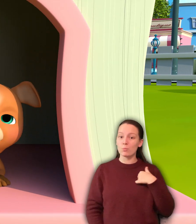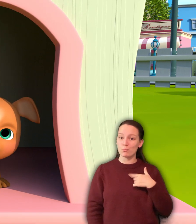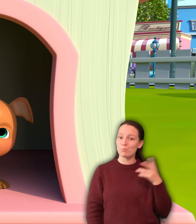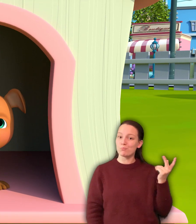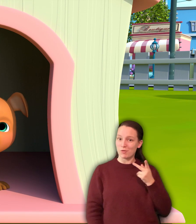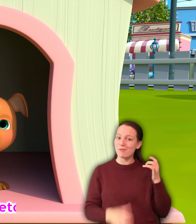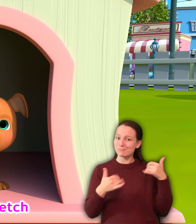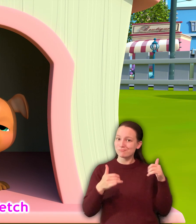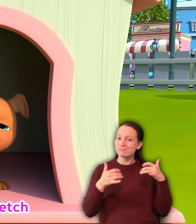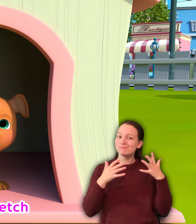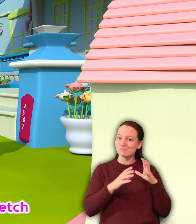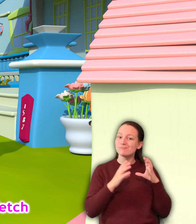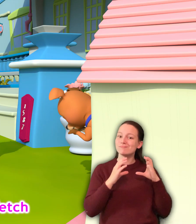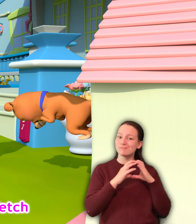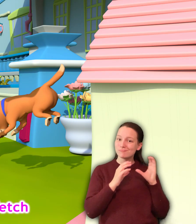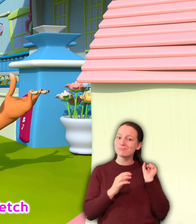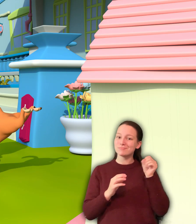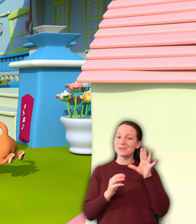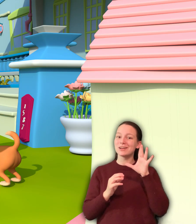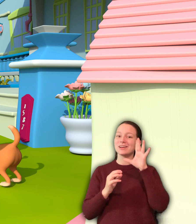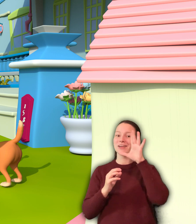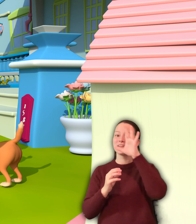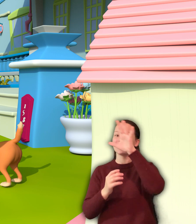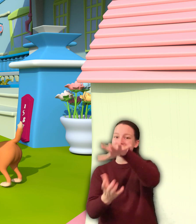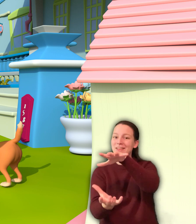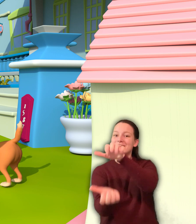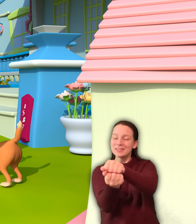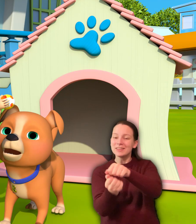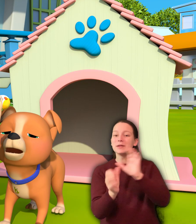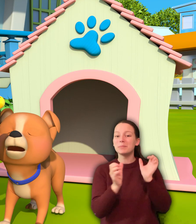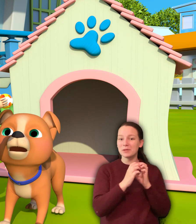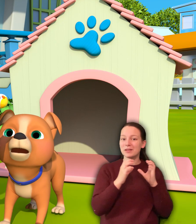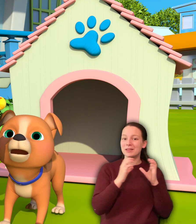Bingo and I were playing fetch